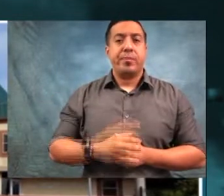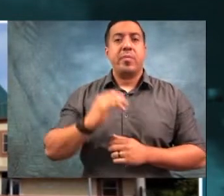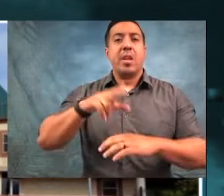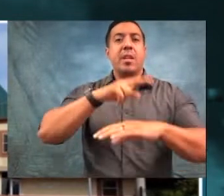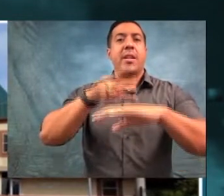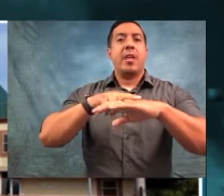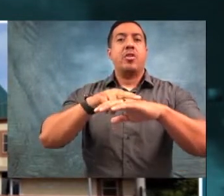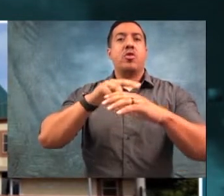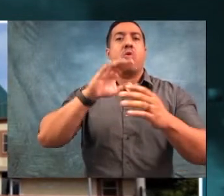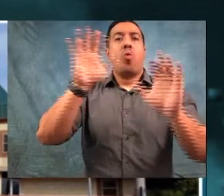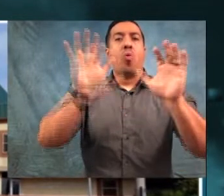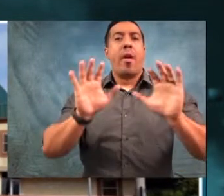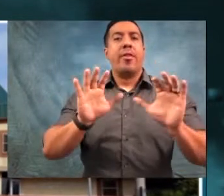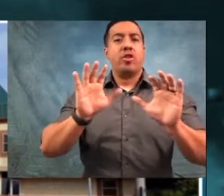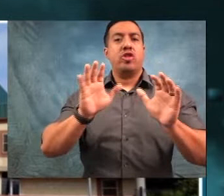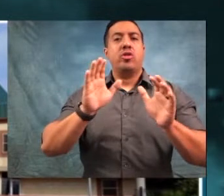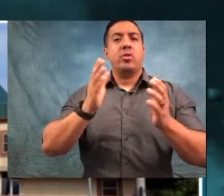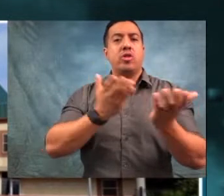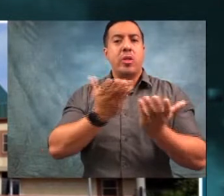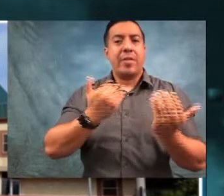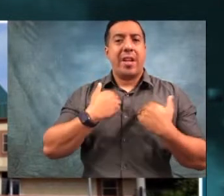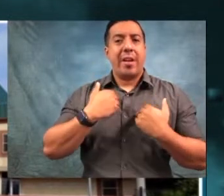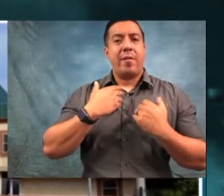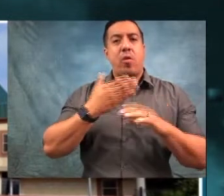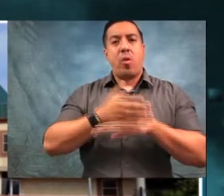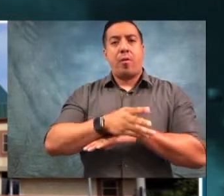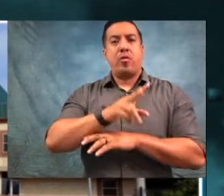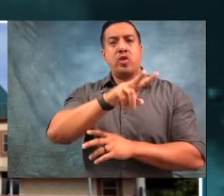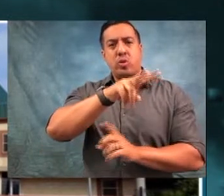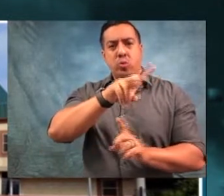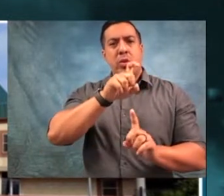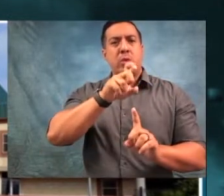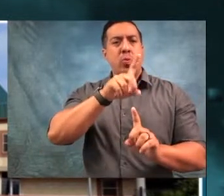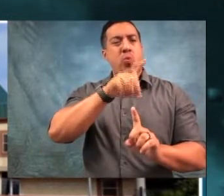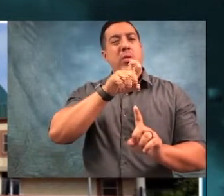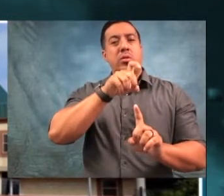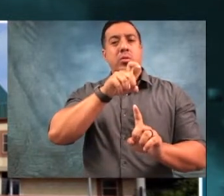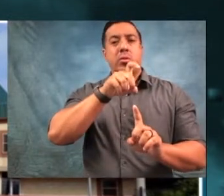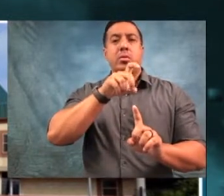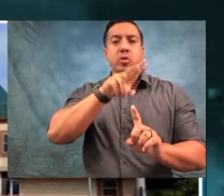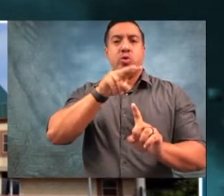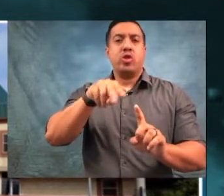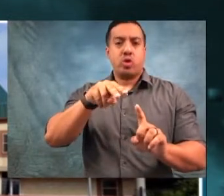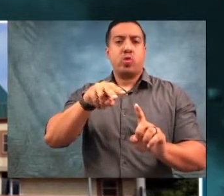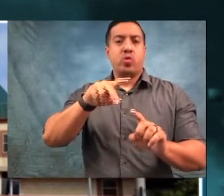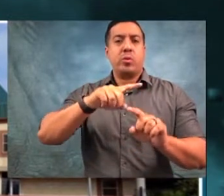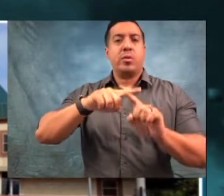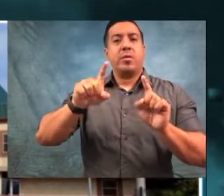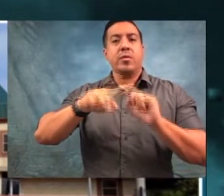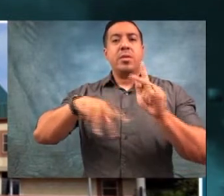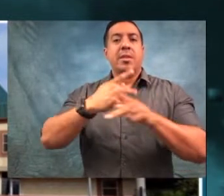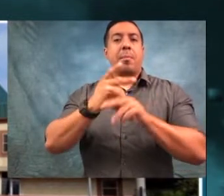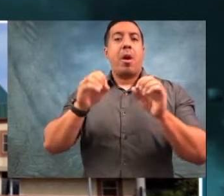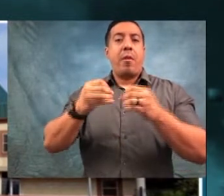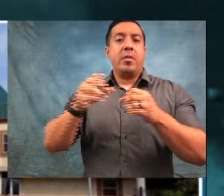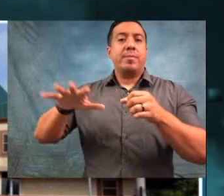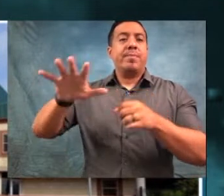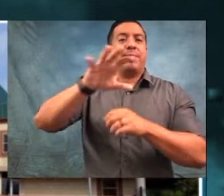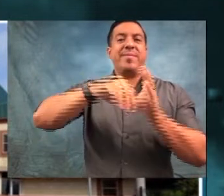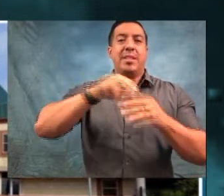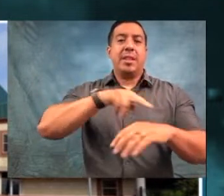The National Weather Service has 122 weather forecasts offices across the nation,